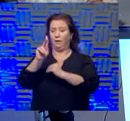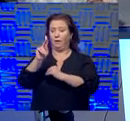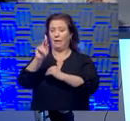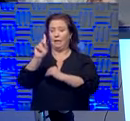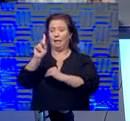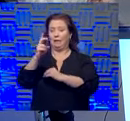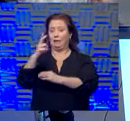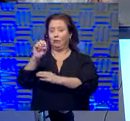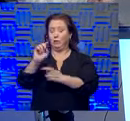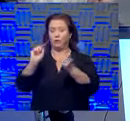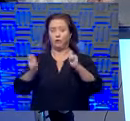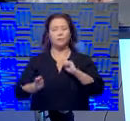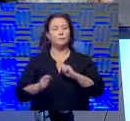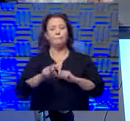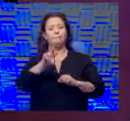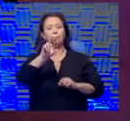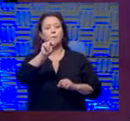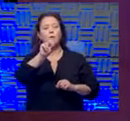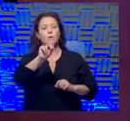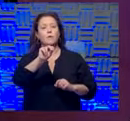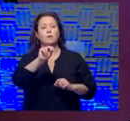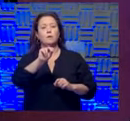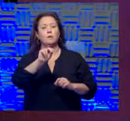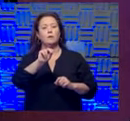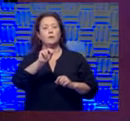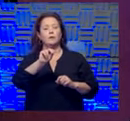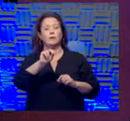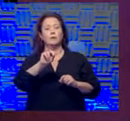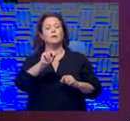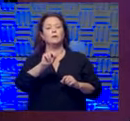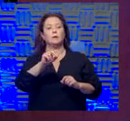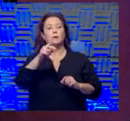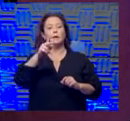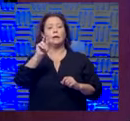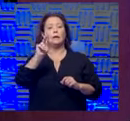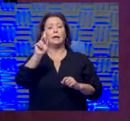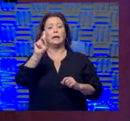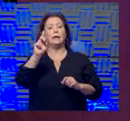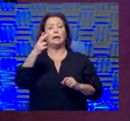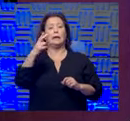No. And to that end, our KDHE